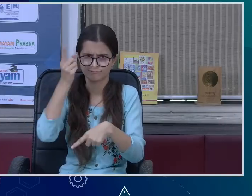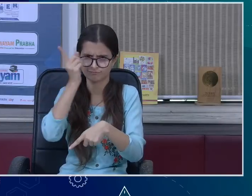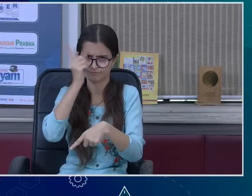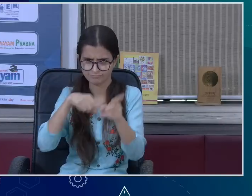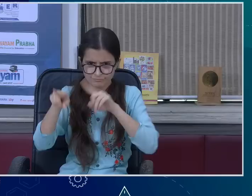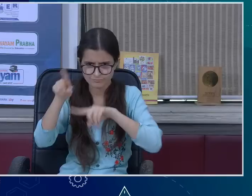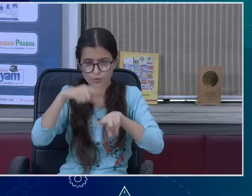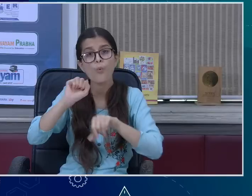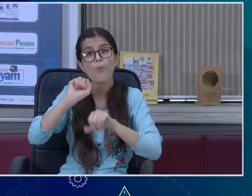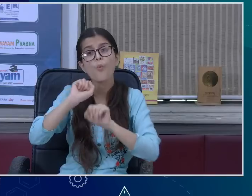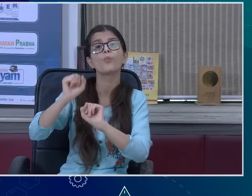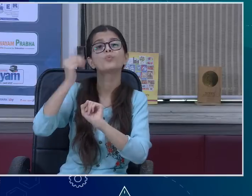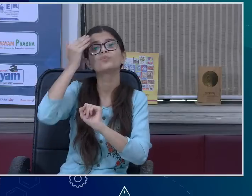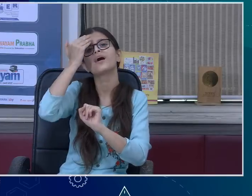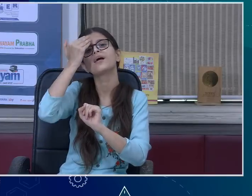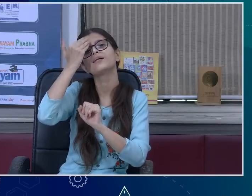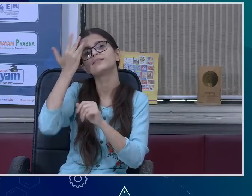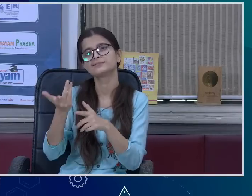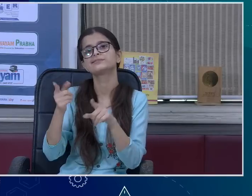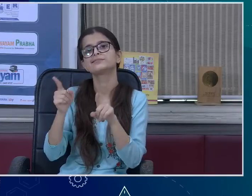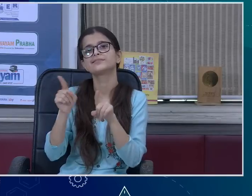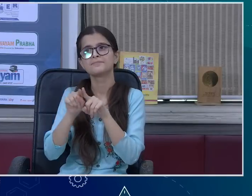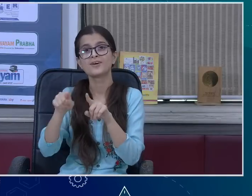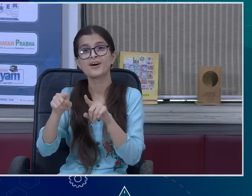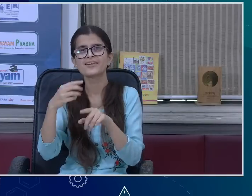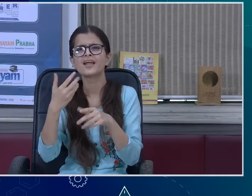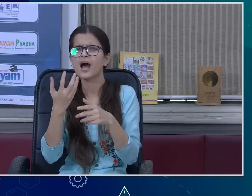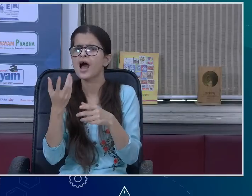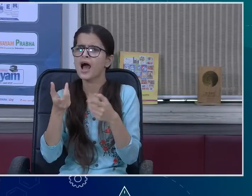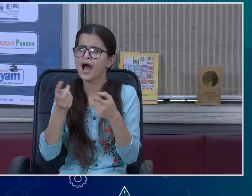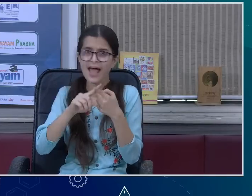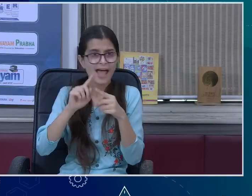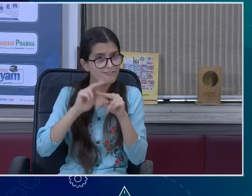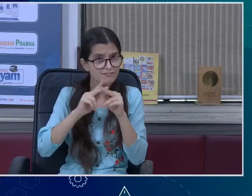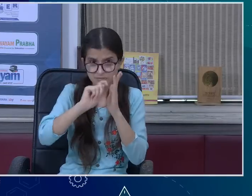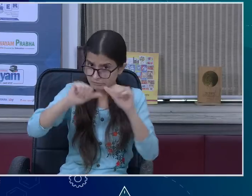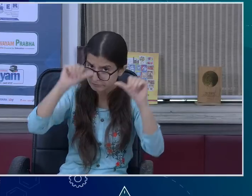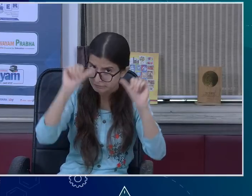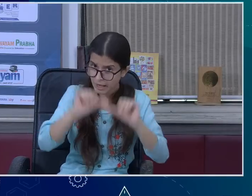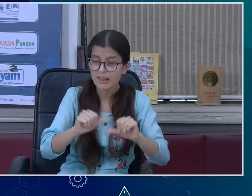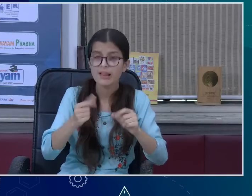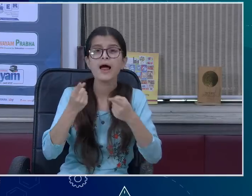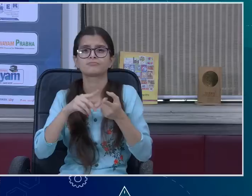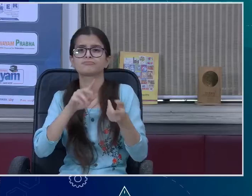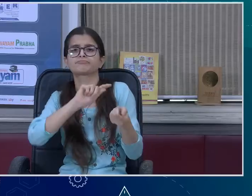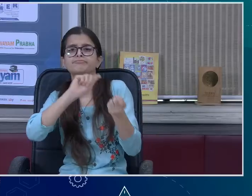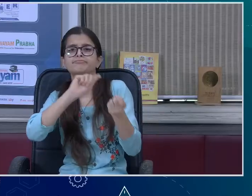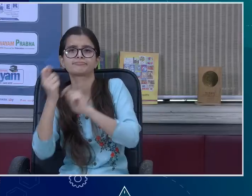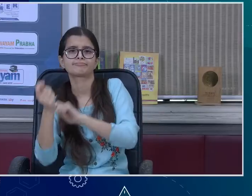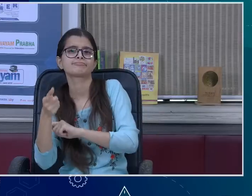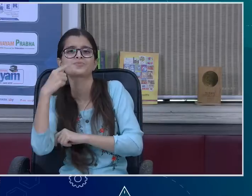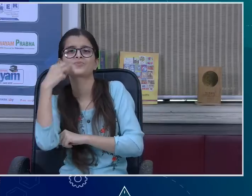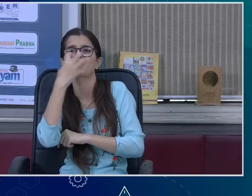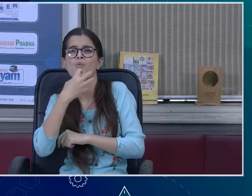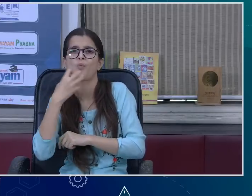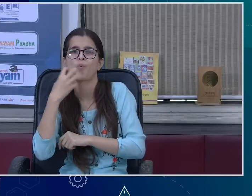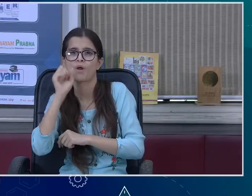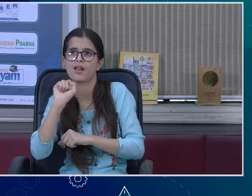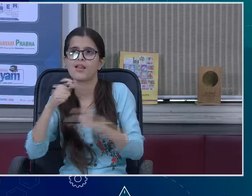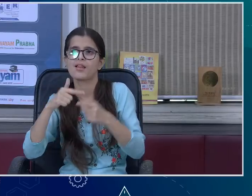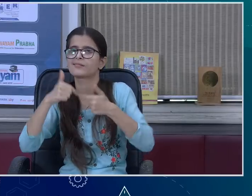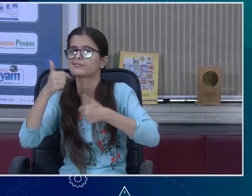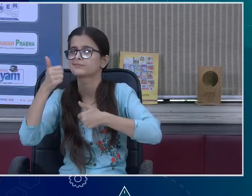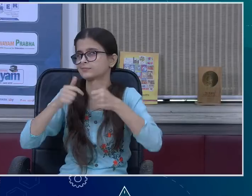knowledge. So if we can adopt oral test for kids to, for us to understand if the child is